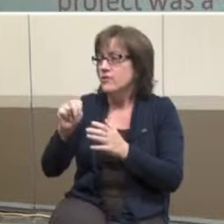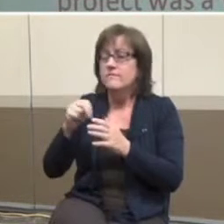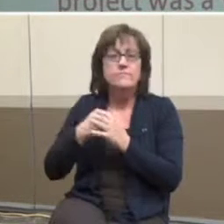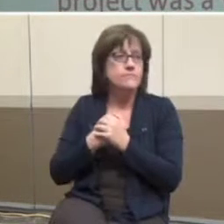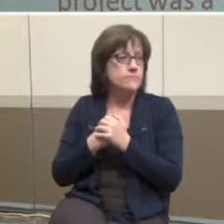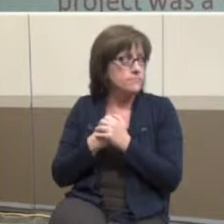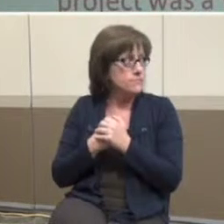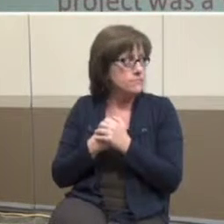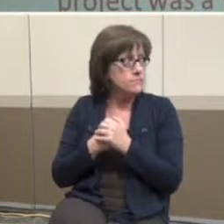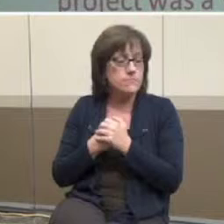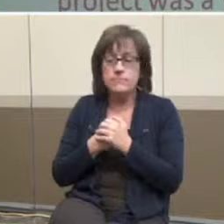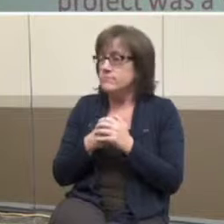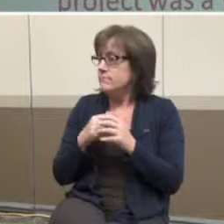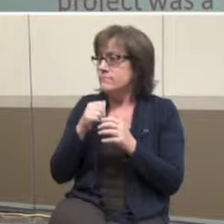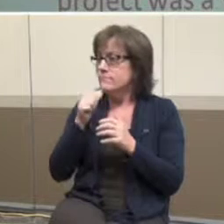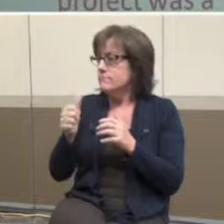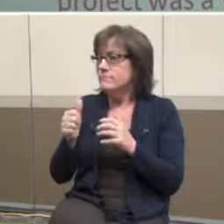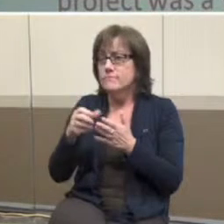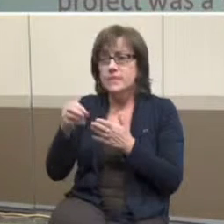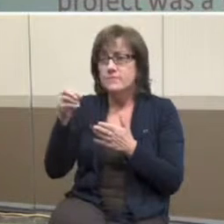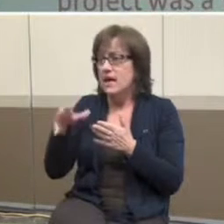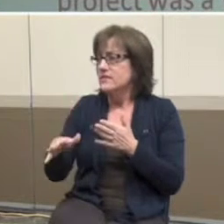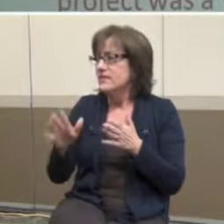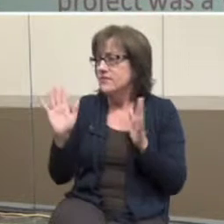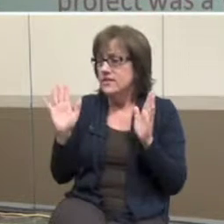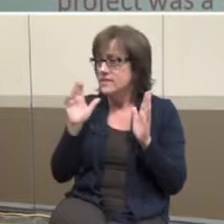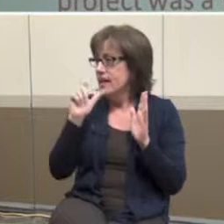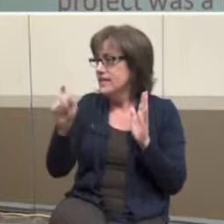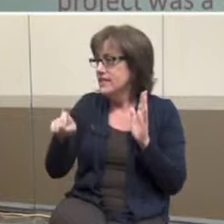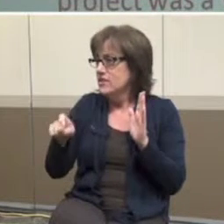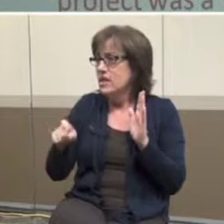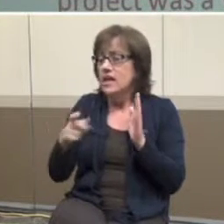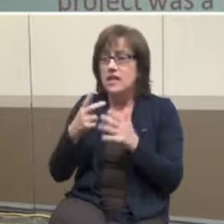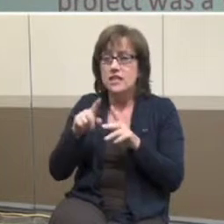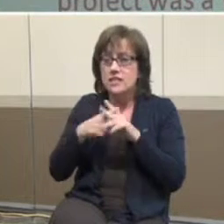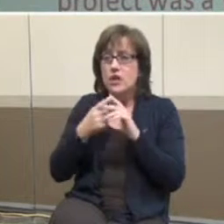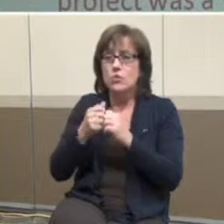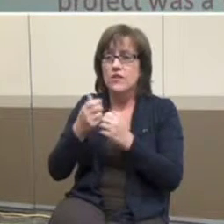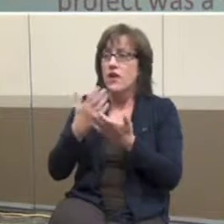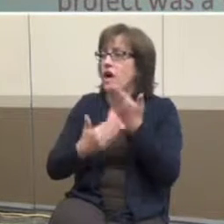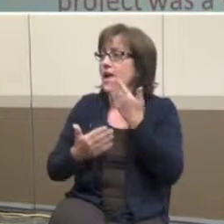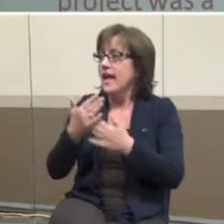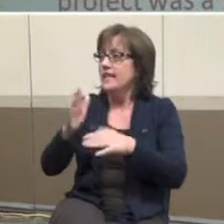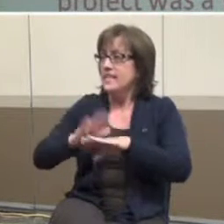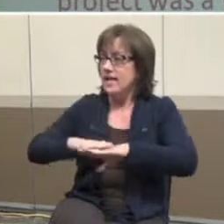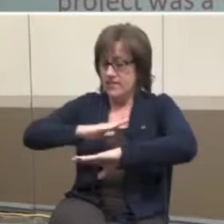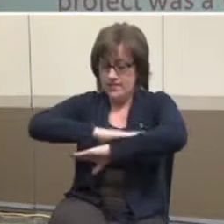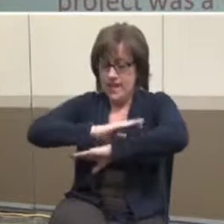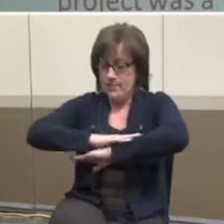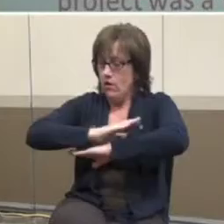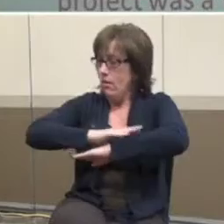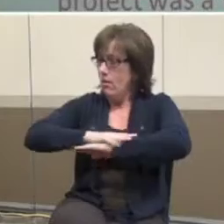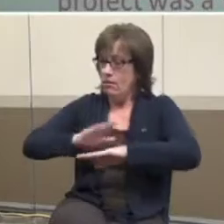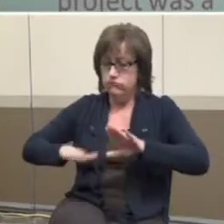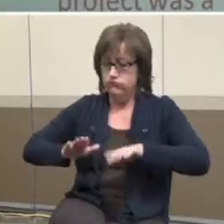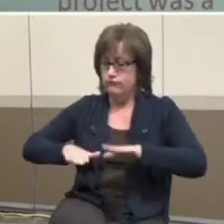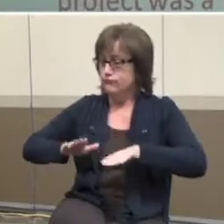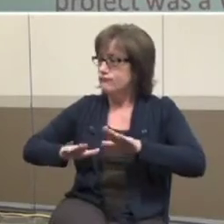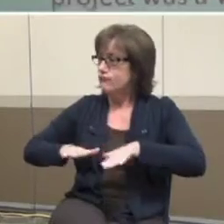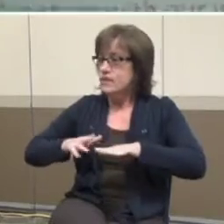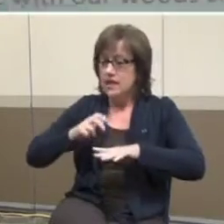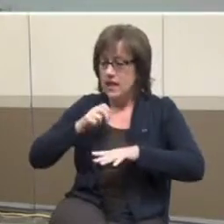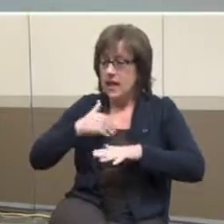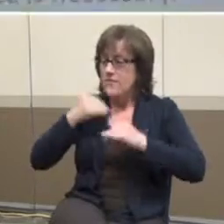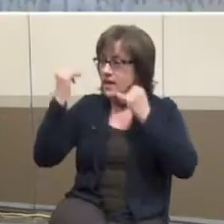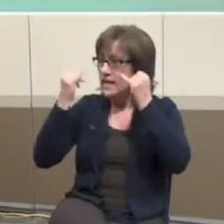expensive equipment was necessary. Actually, like Doran said, I started out with our hands on our table. I didn't have drums yet. I had this idea. I'd been sending stuff out